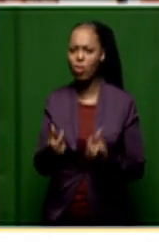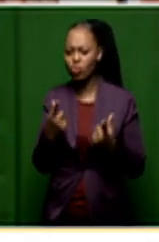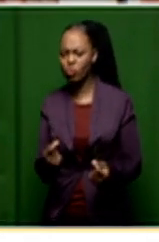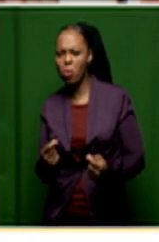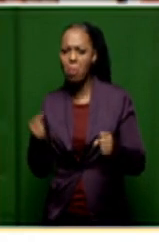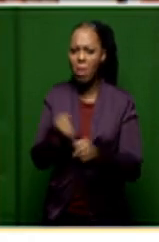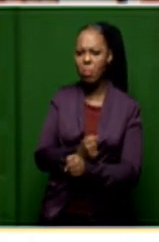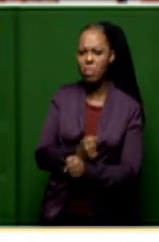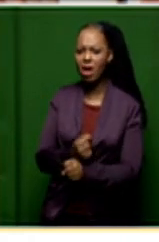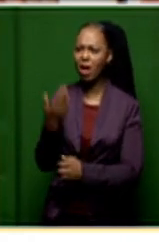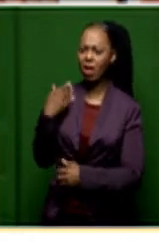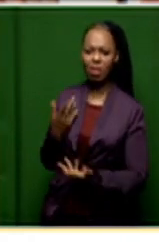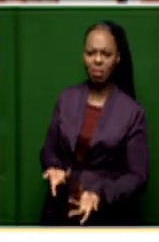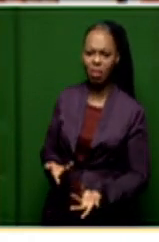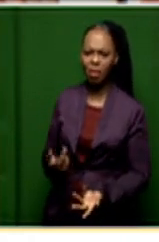we've been doing.